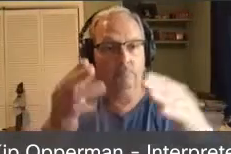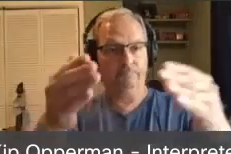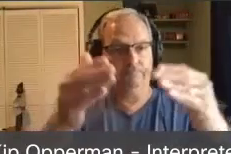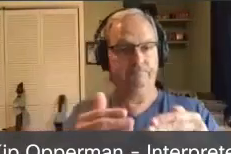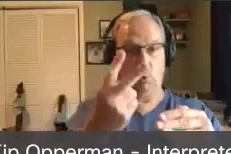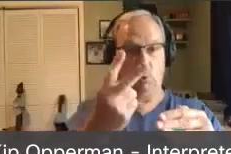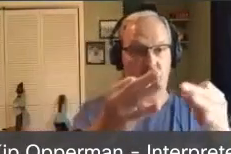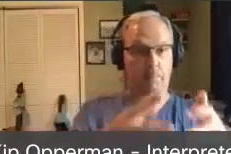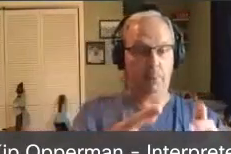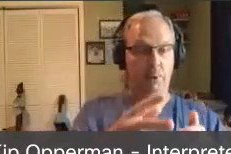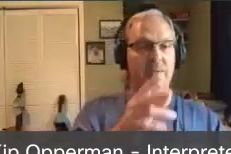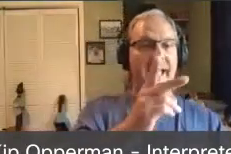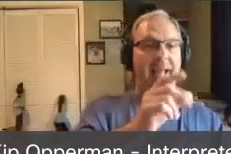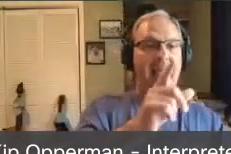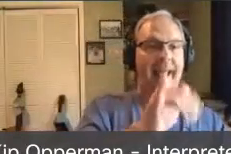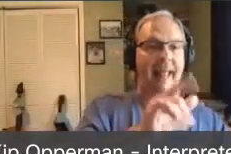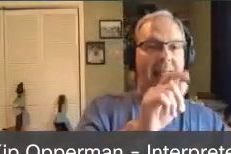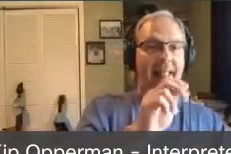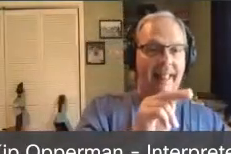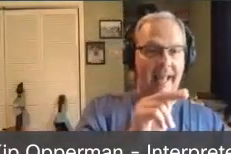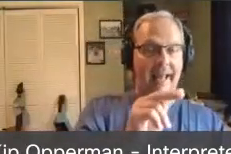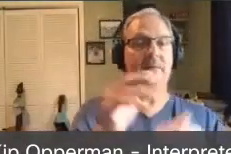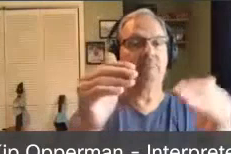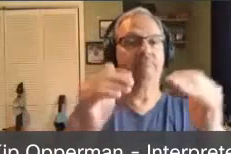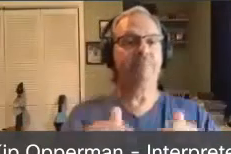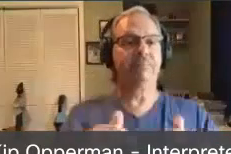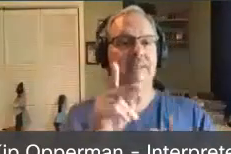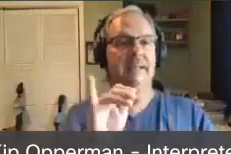Lan and Kip Opperman.